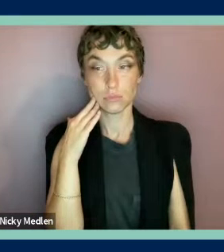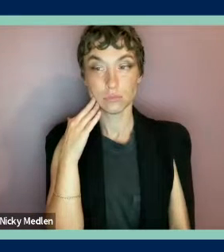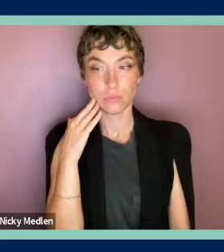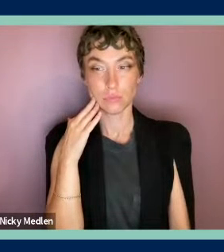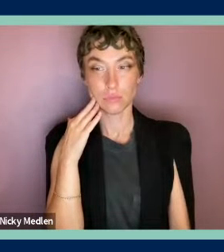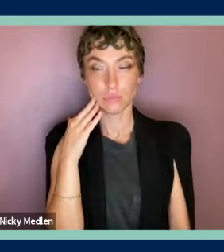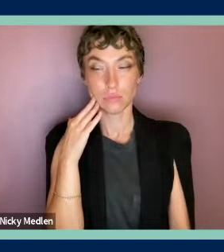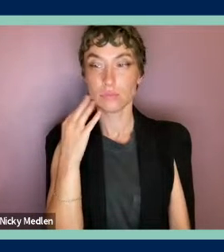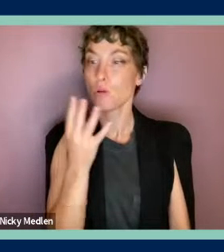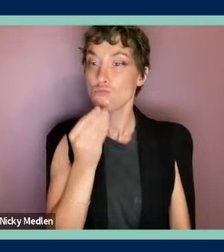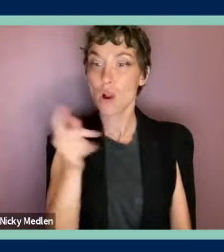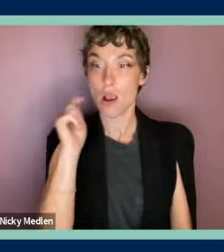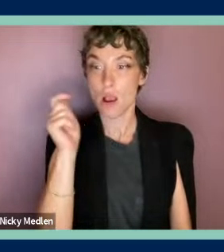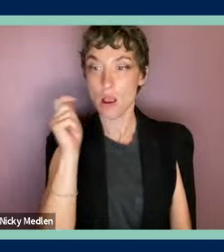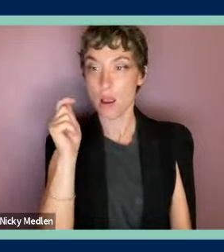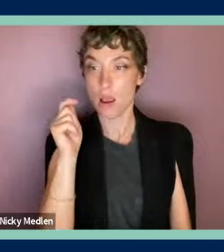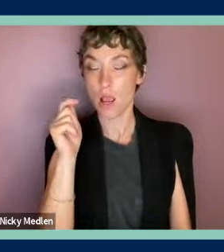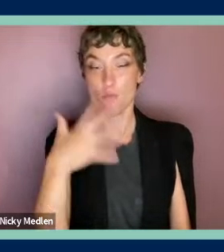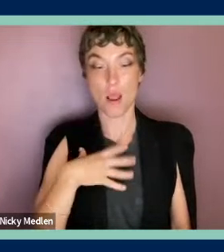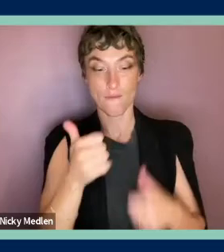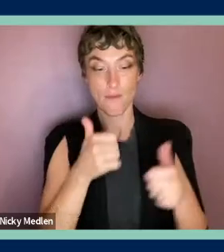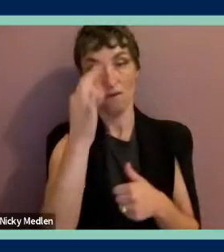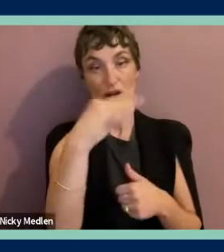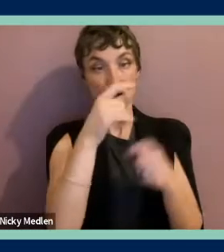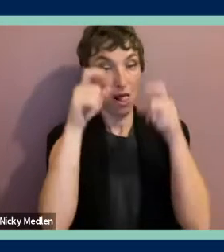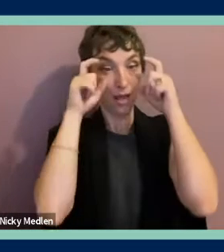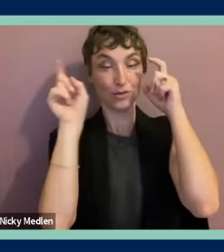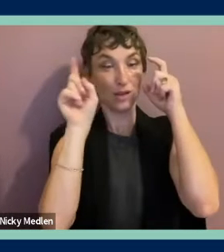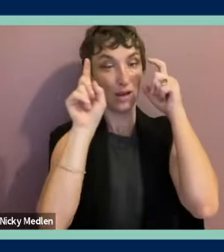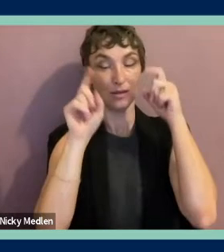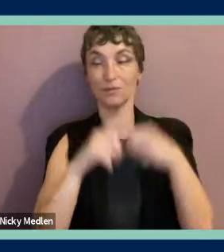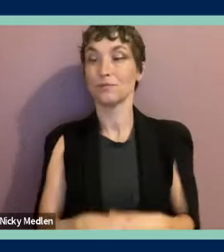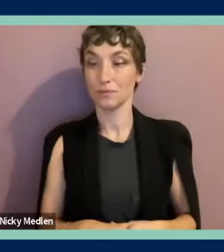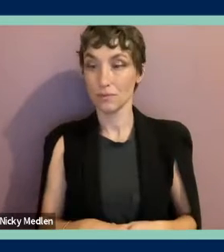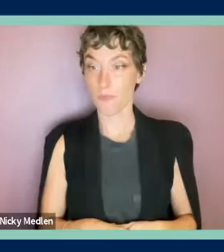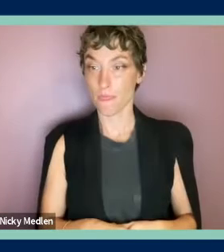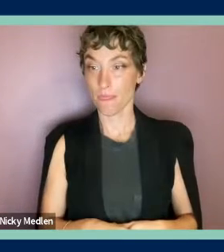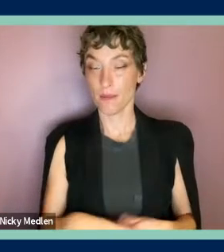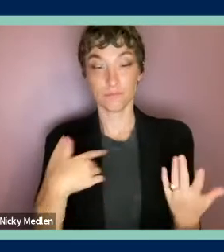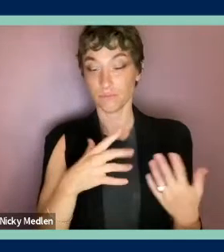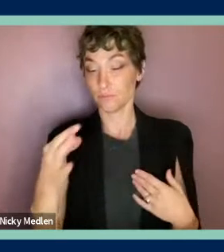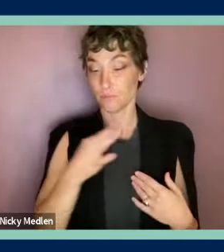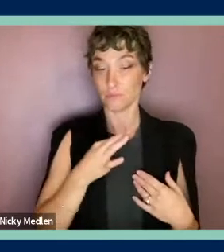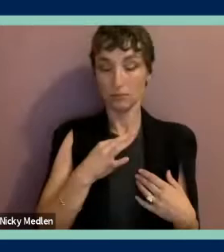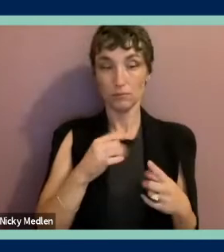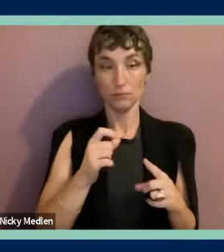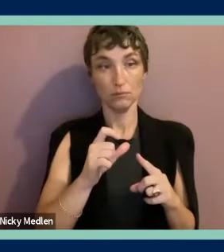with brown hair, and I'm wearing my favorite French glasses today for my myopia. So I've been asked to give